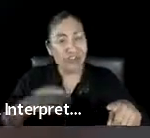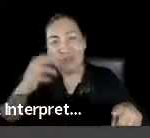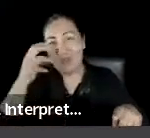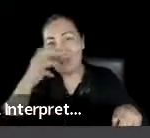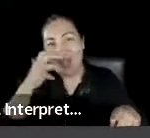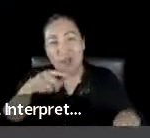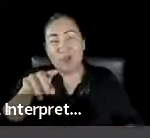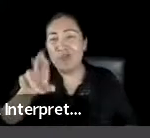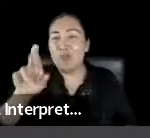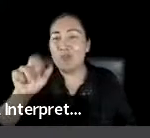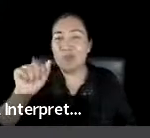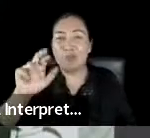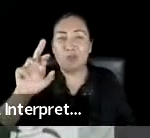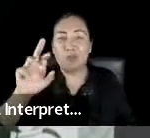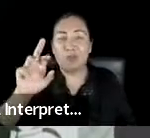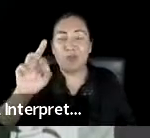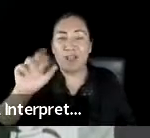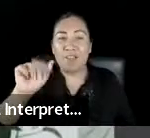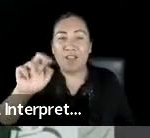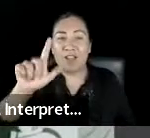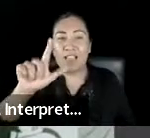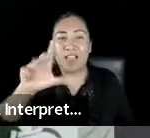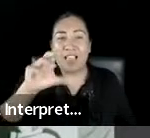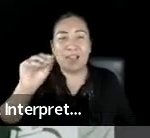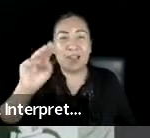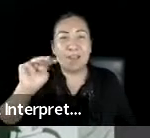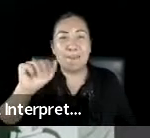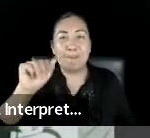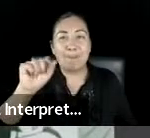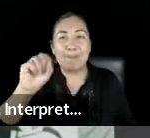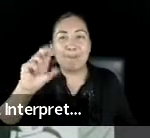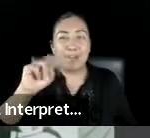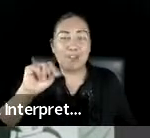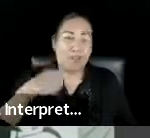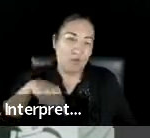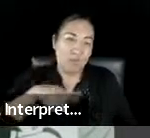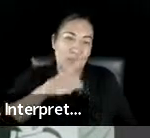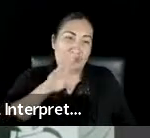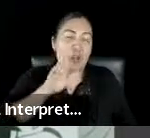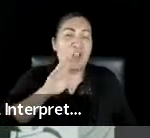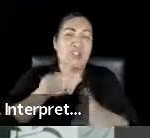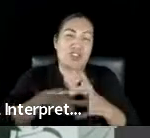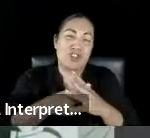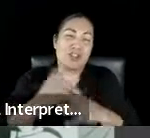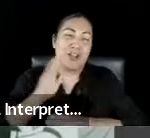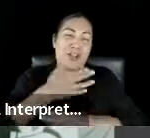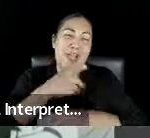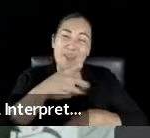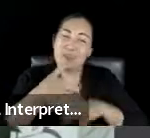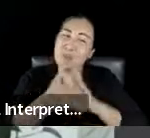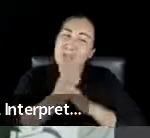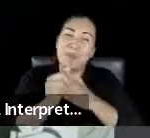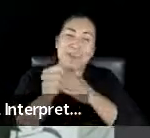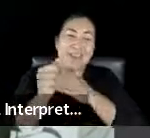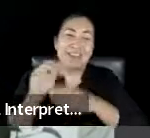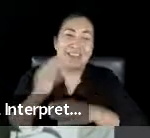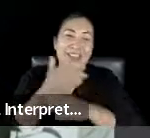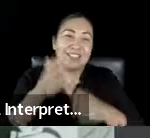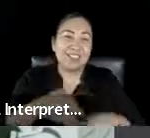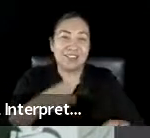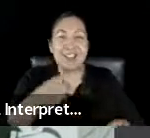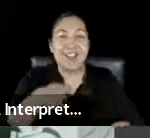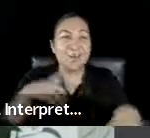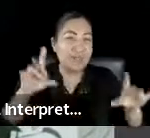you, Raphael, and Mason, we're starting a band. Asha, you're going to be the lead singer. I have a terrible singer,